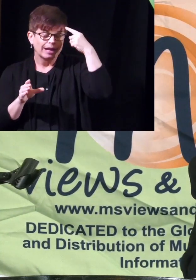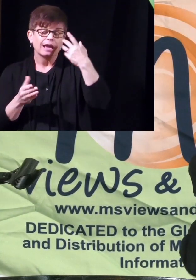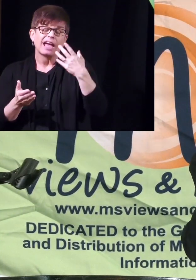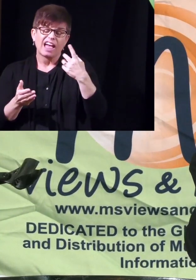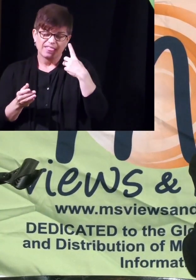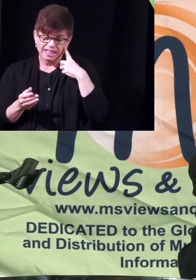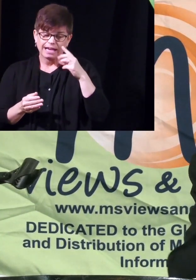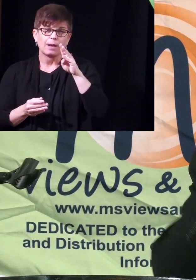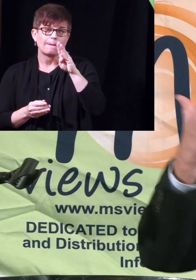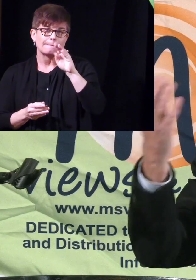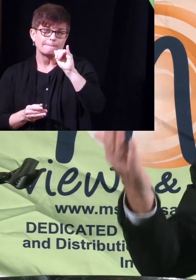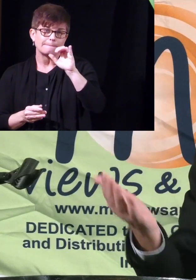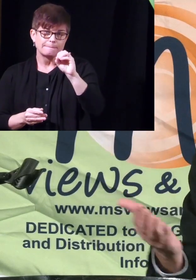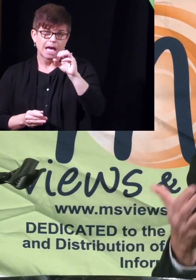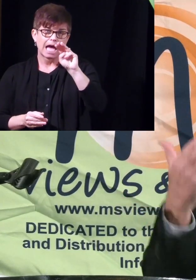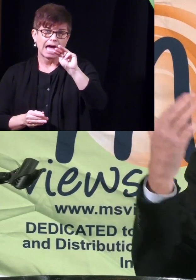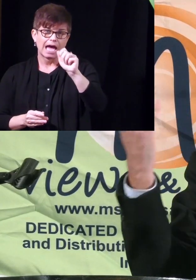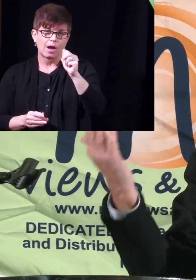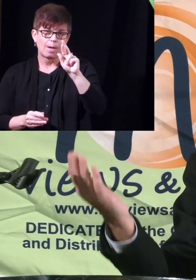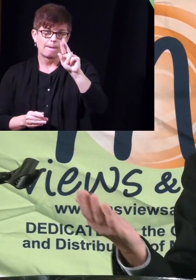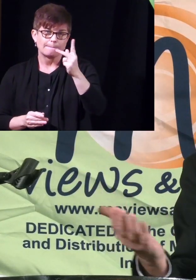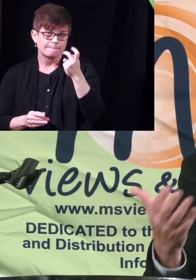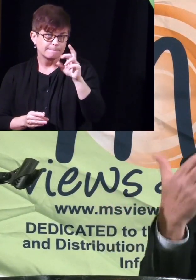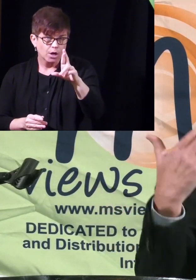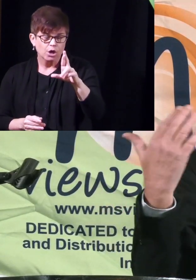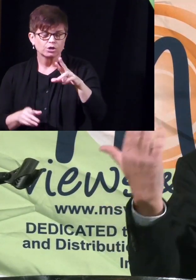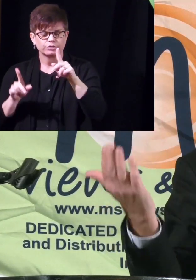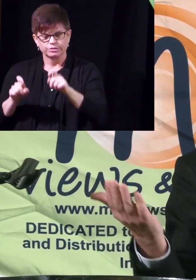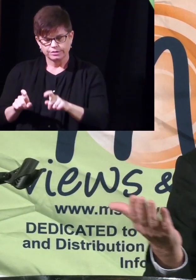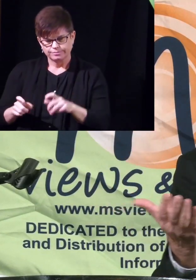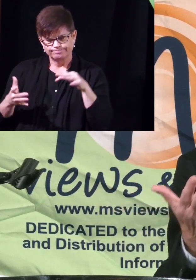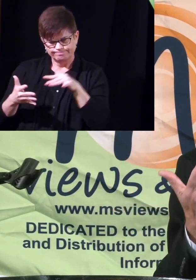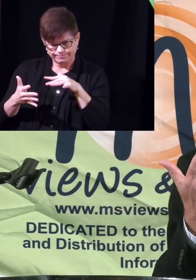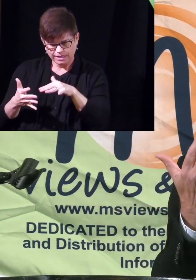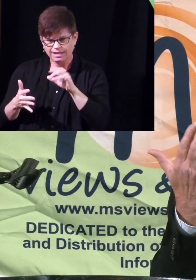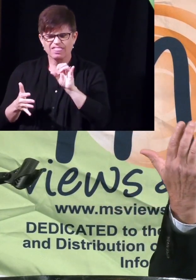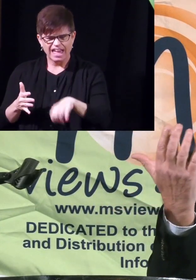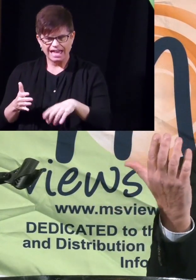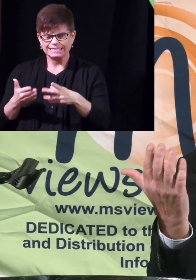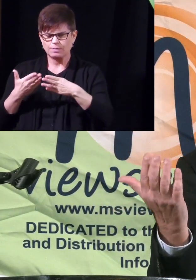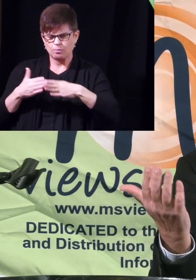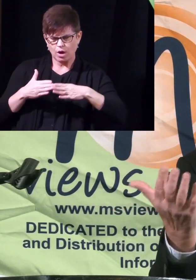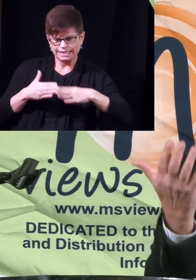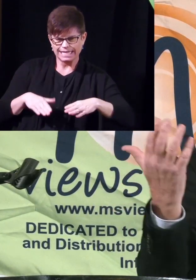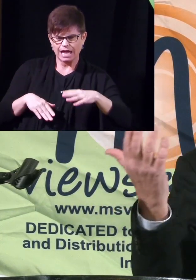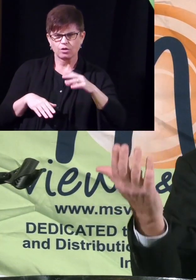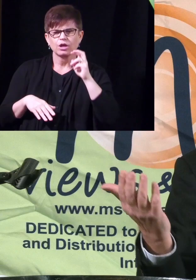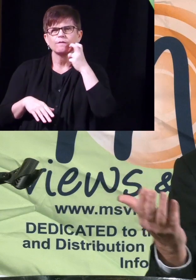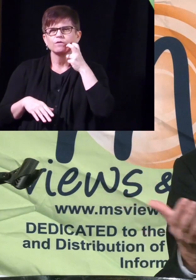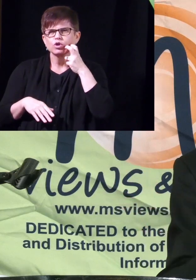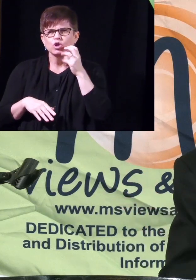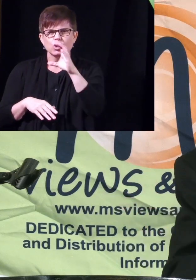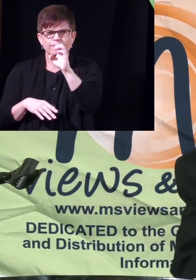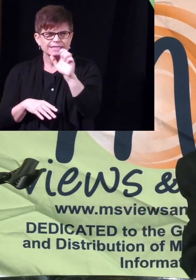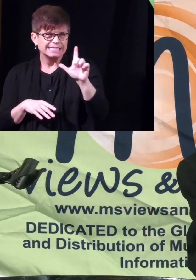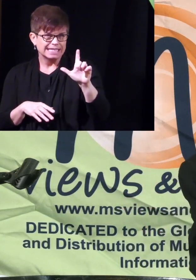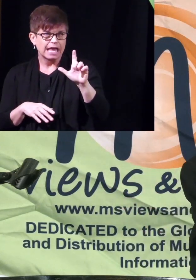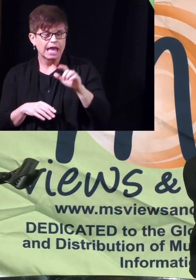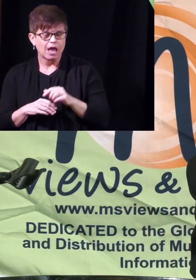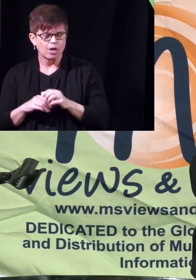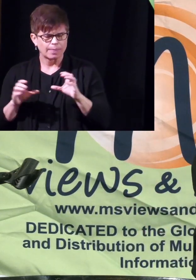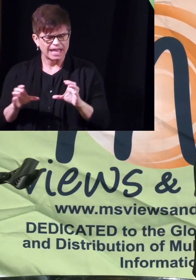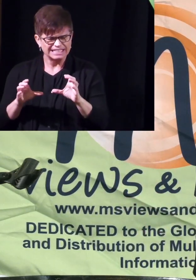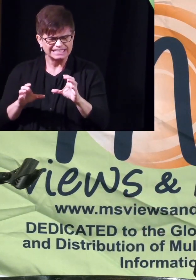us about that there's breakdown products of nerve cells that show that there's some smoldering